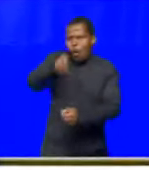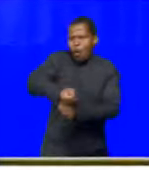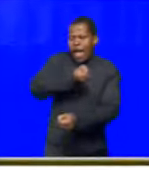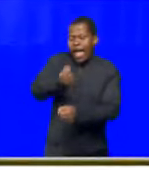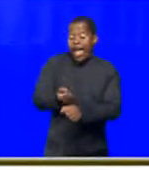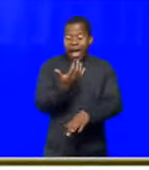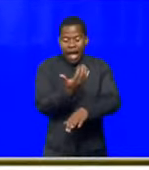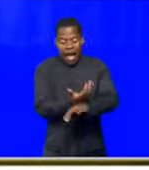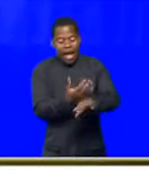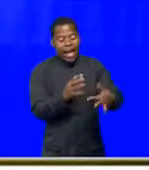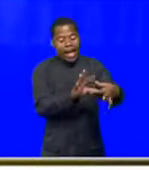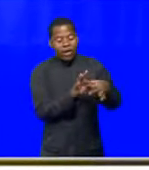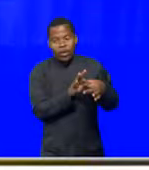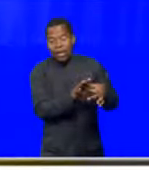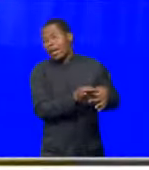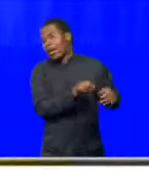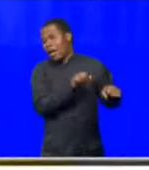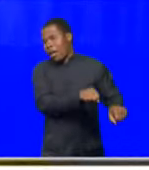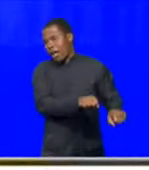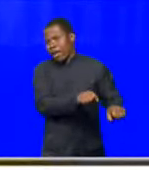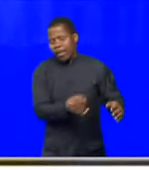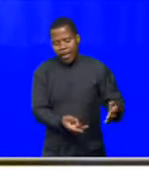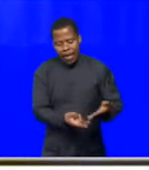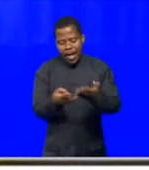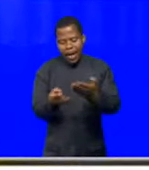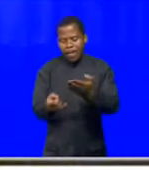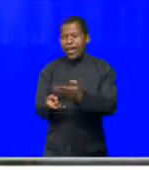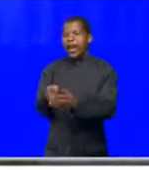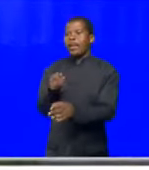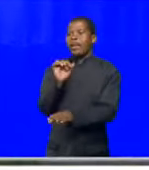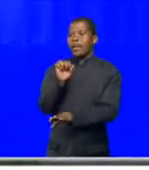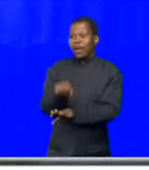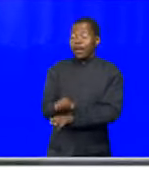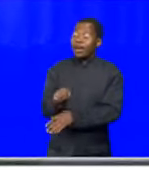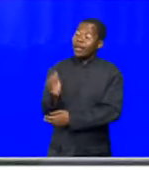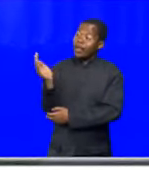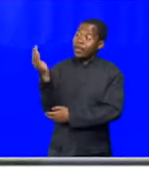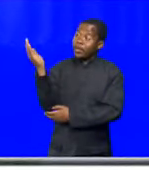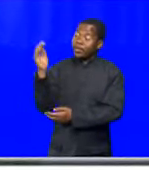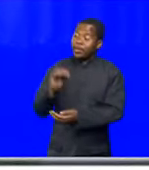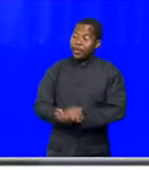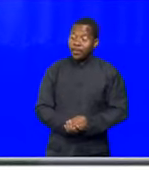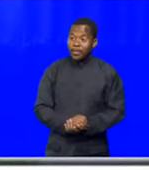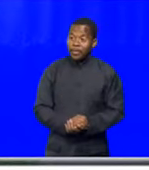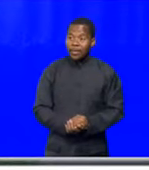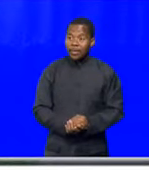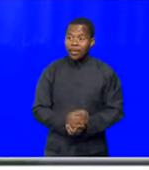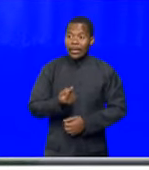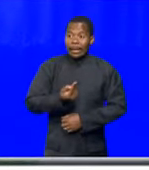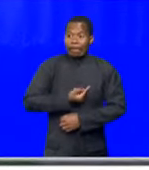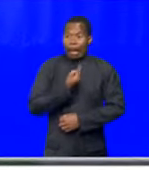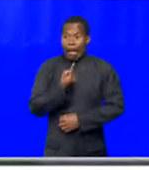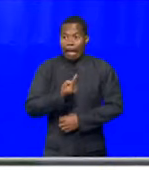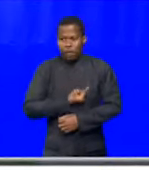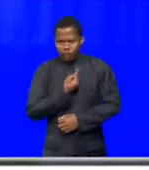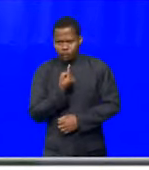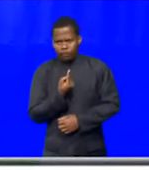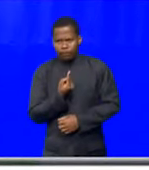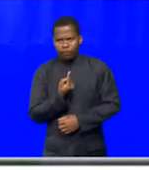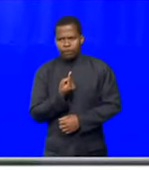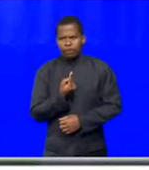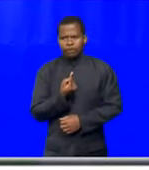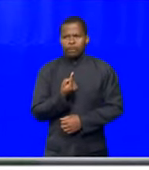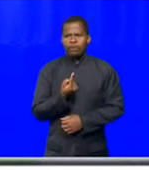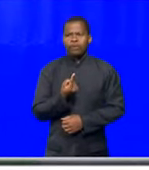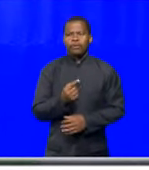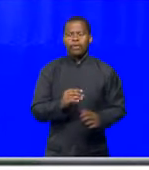organization each time the organization reaches out for help. May I also express my gratitude